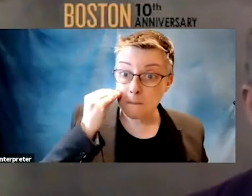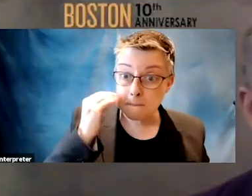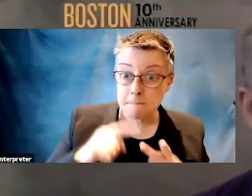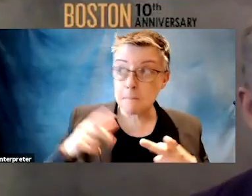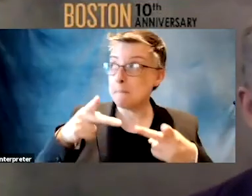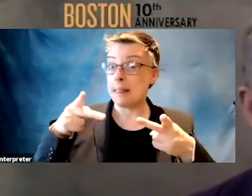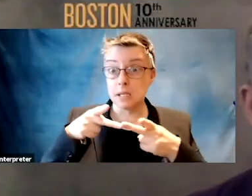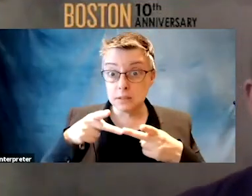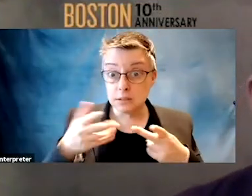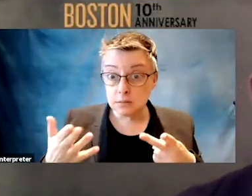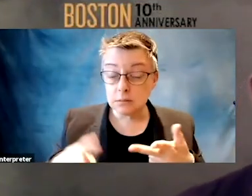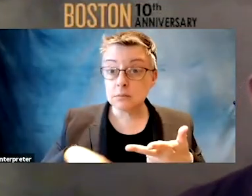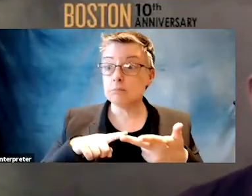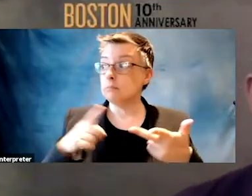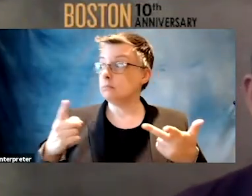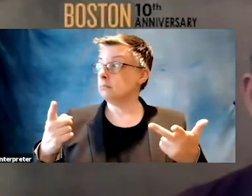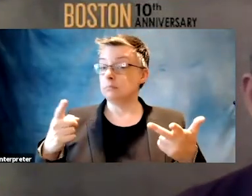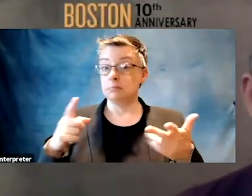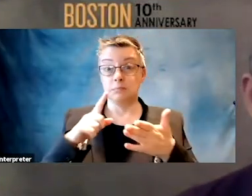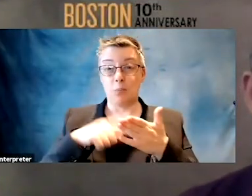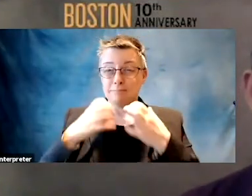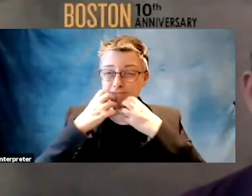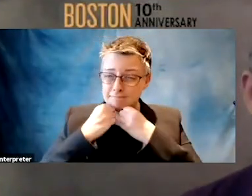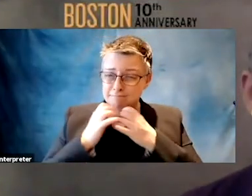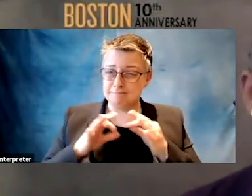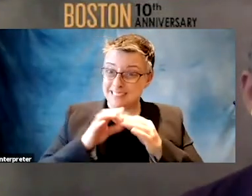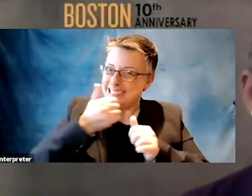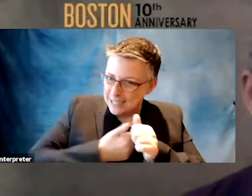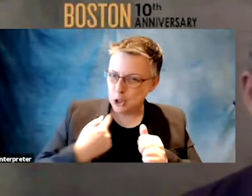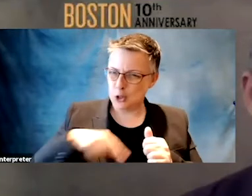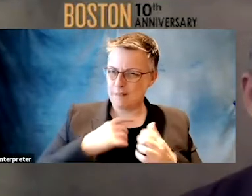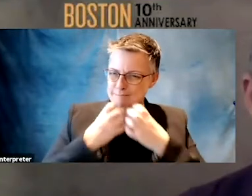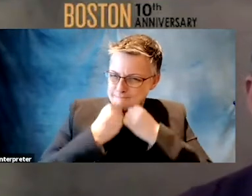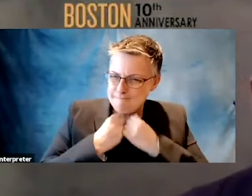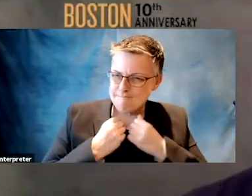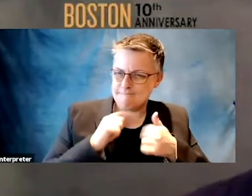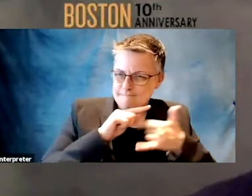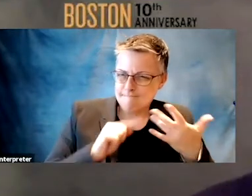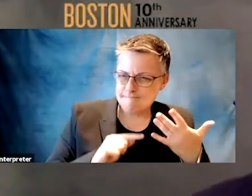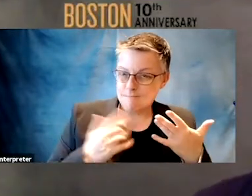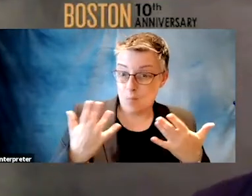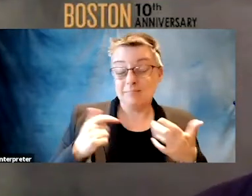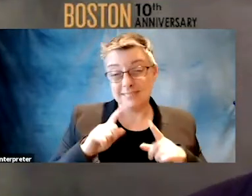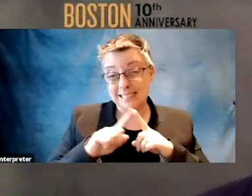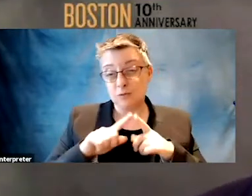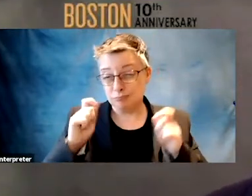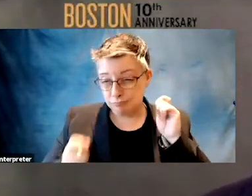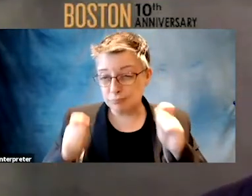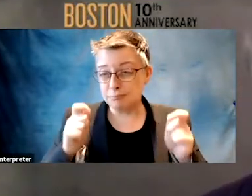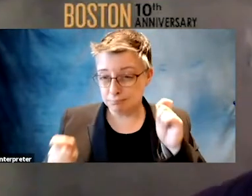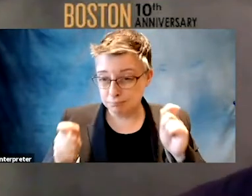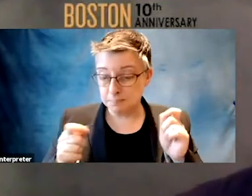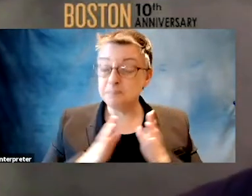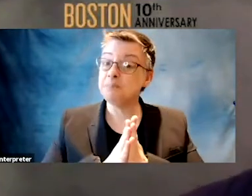place, and of what matters most to each of us. So while much remains to be done